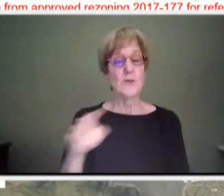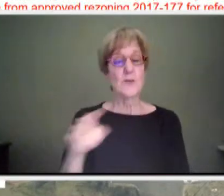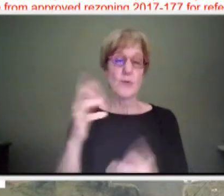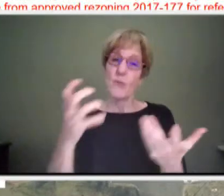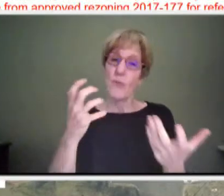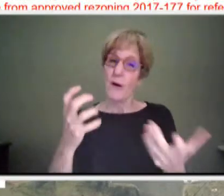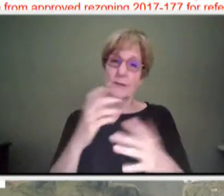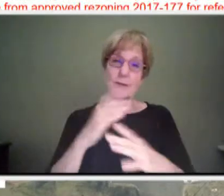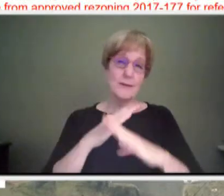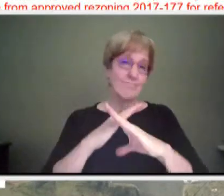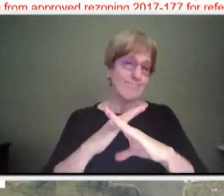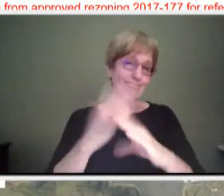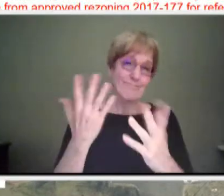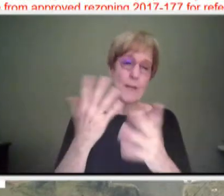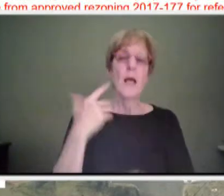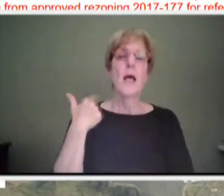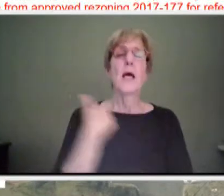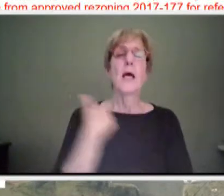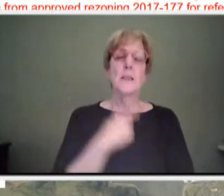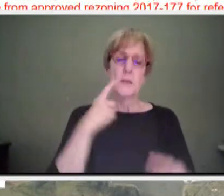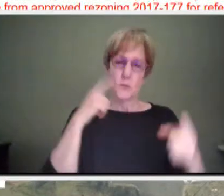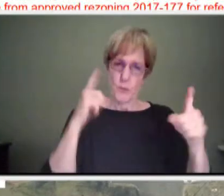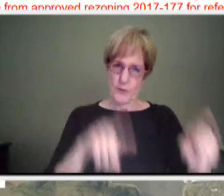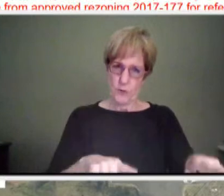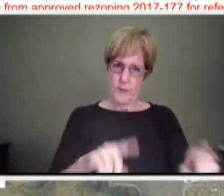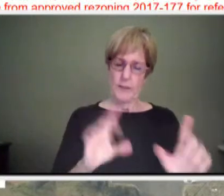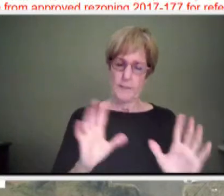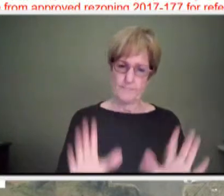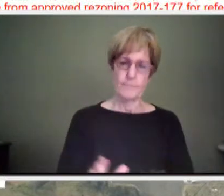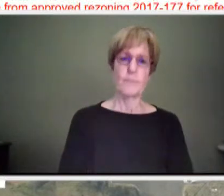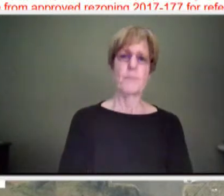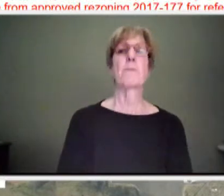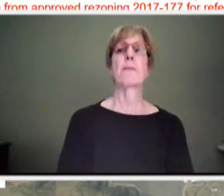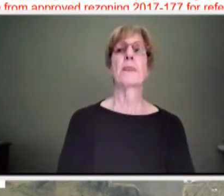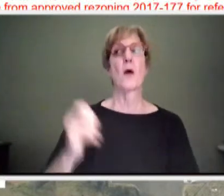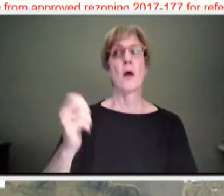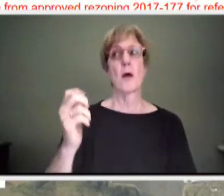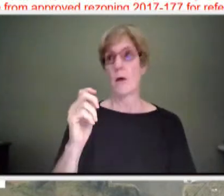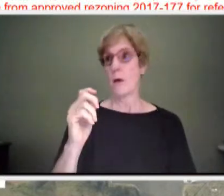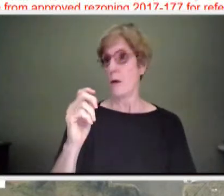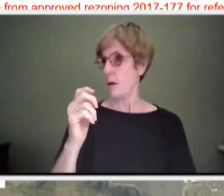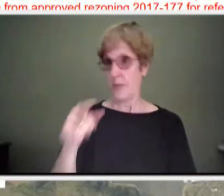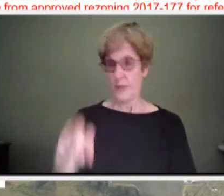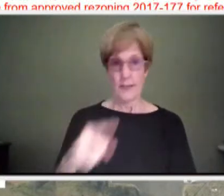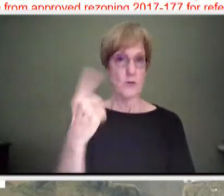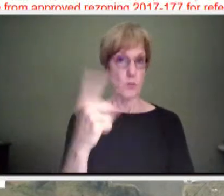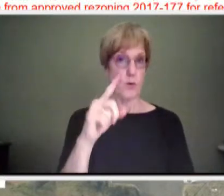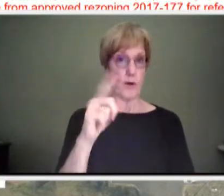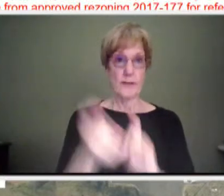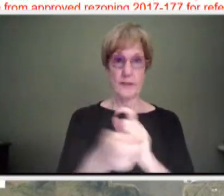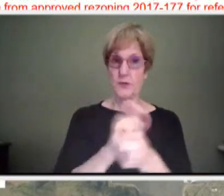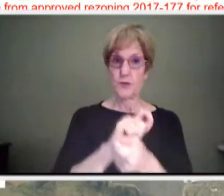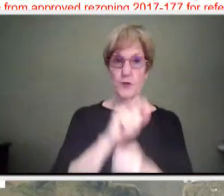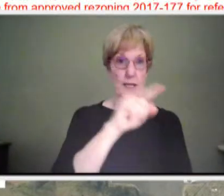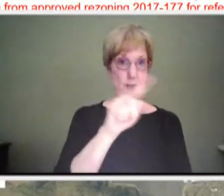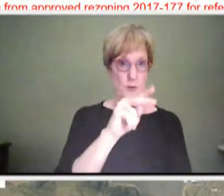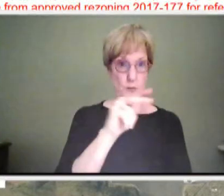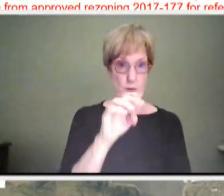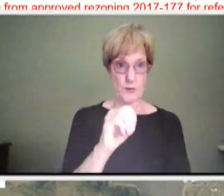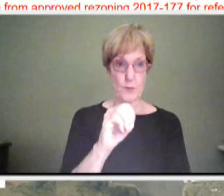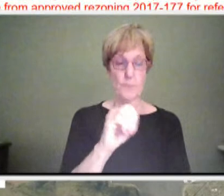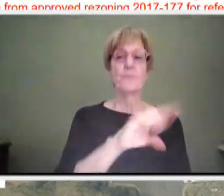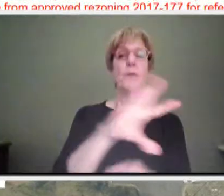move, so we've agreed to that. So essentially, all this rezoning is doing is incorporating into the zoning